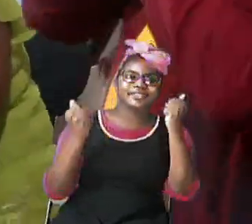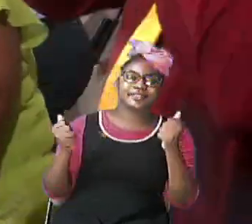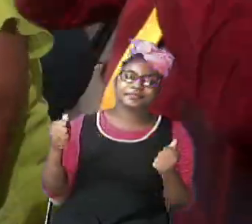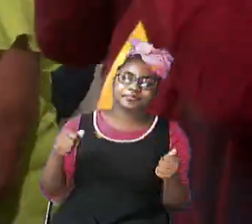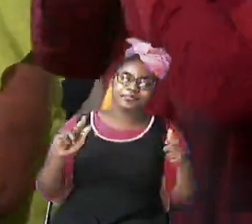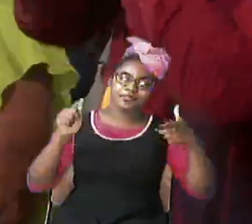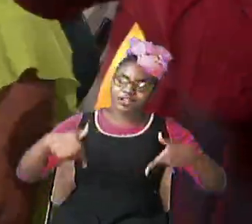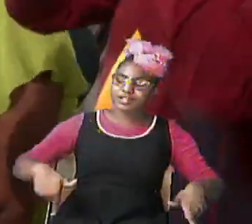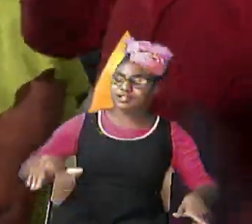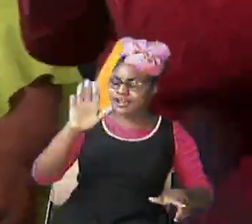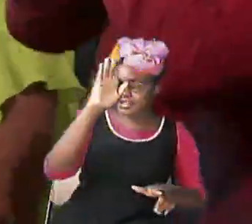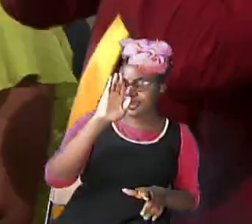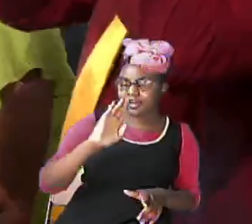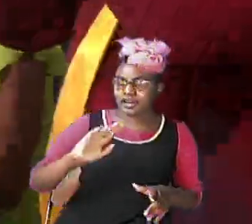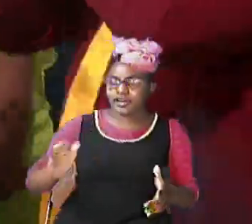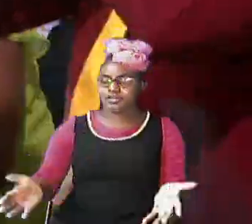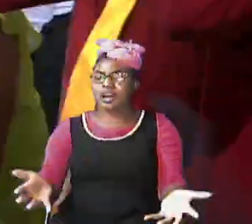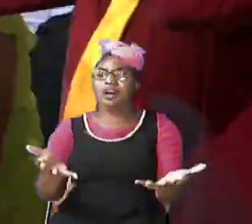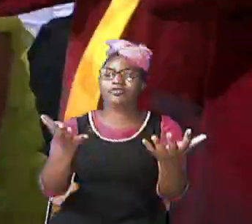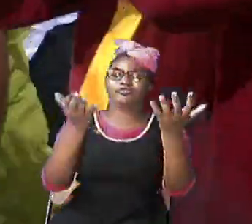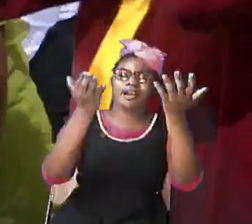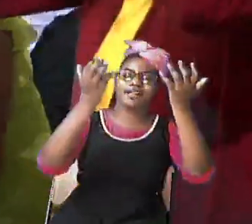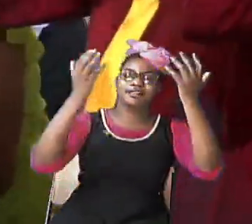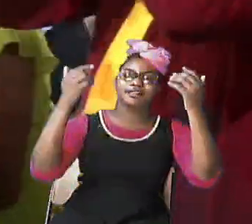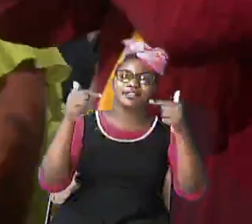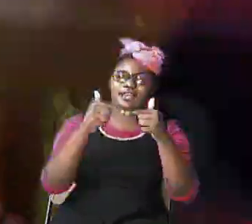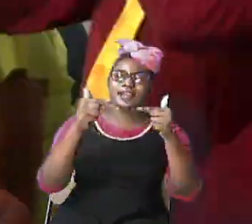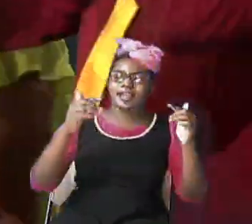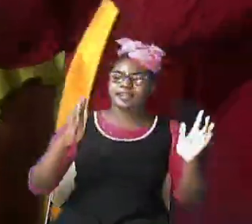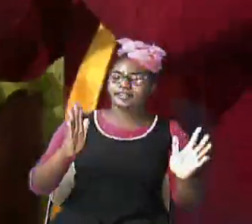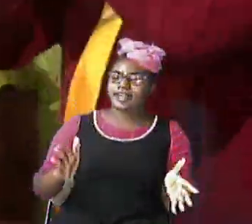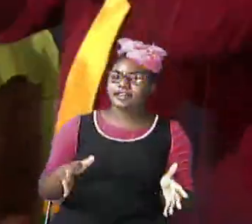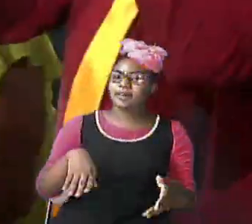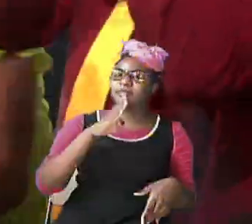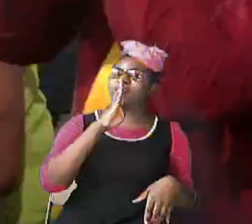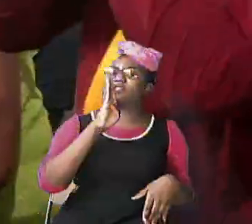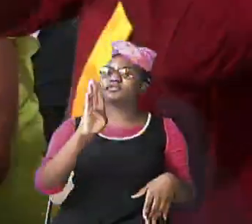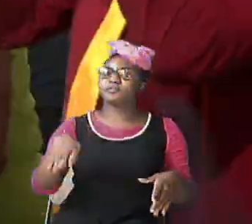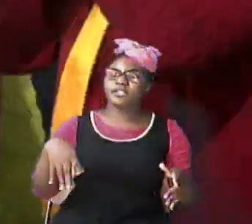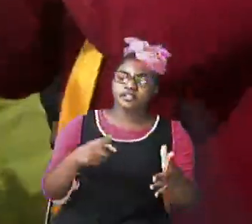God arise. Let God arise. Oh, yes.